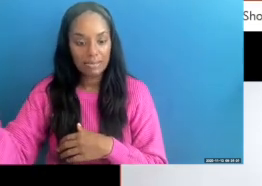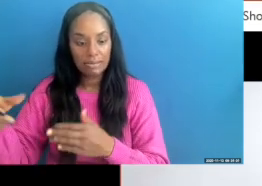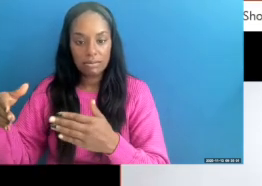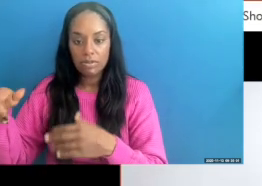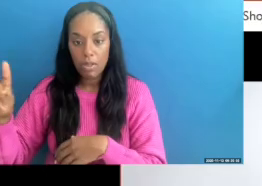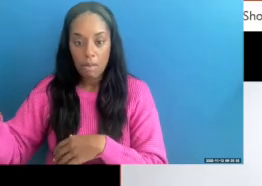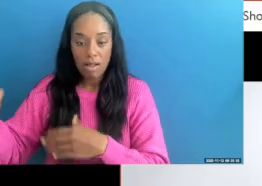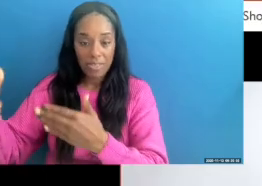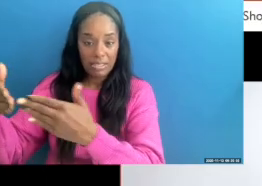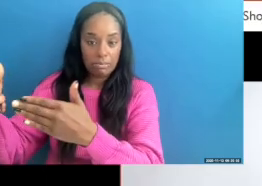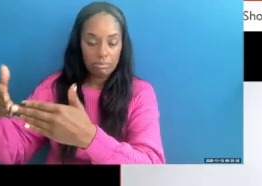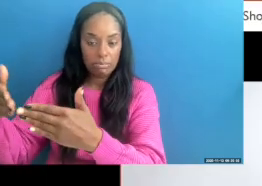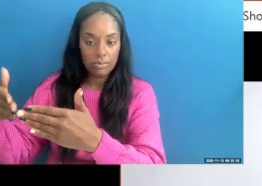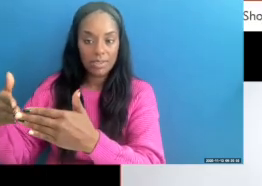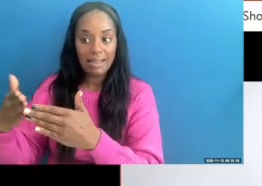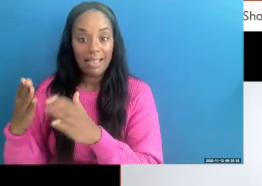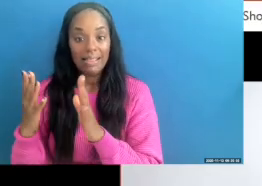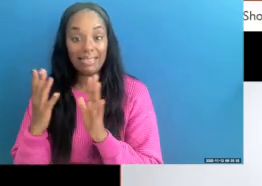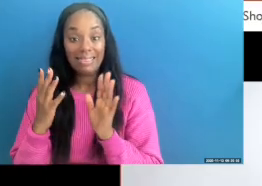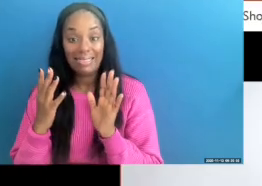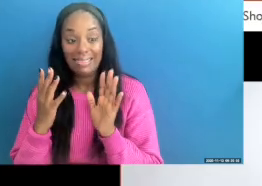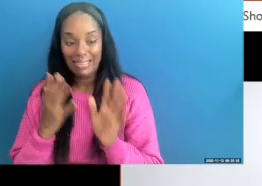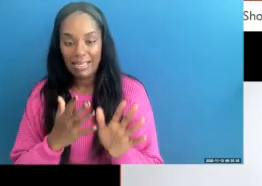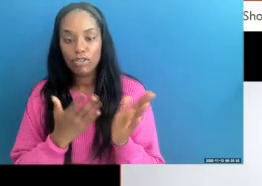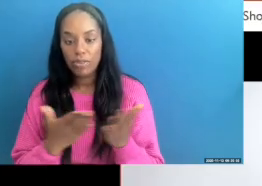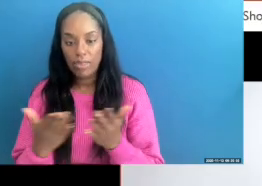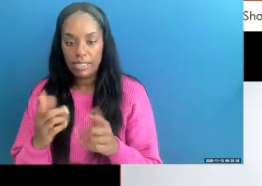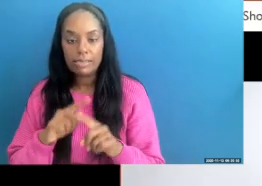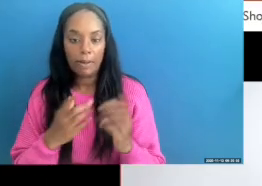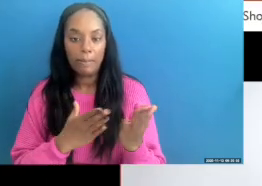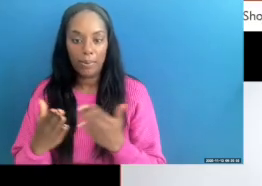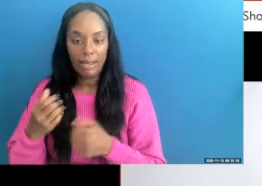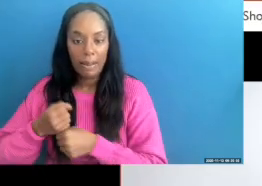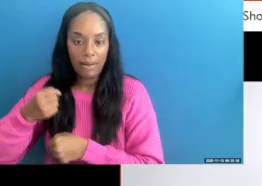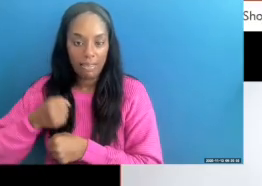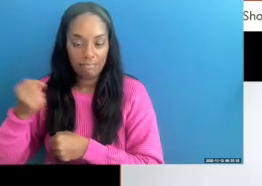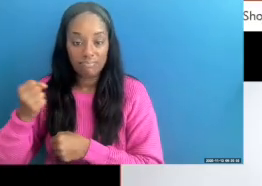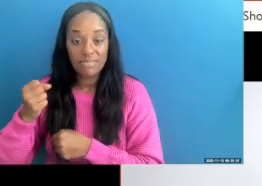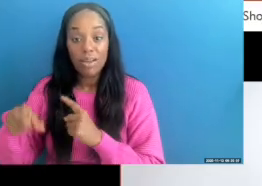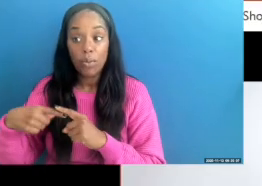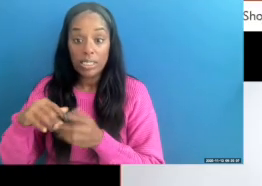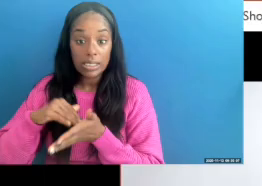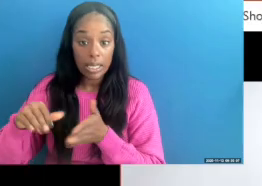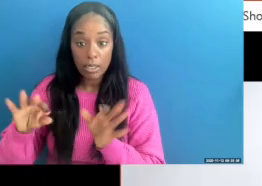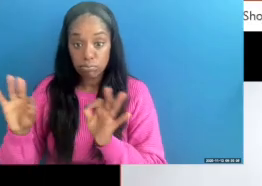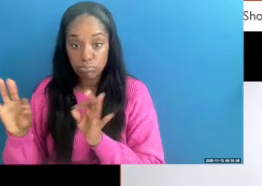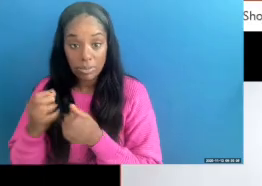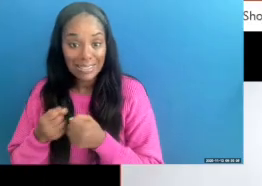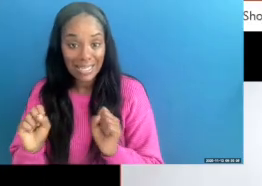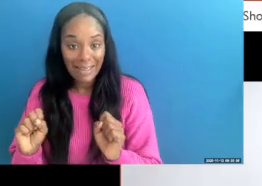Bring your umbrella, but leave other things behind. Once we get an all clear, then we would return to the